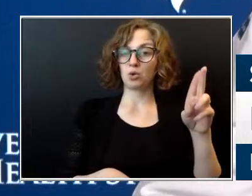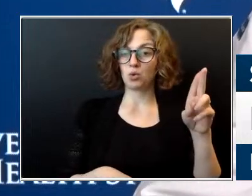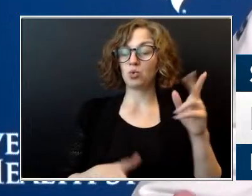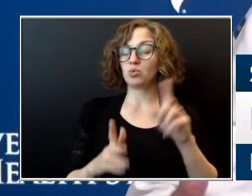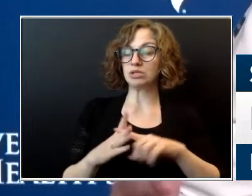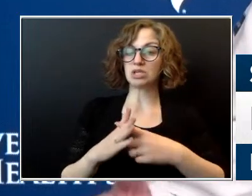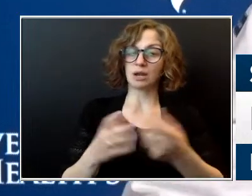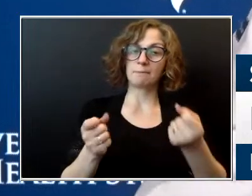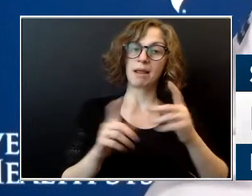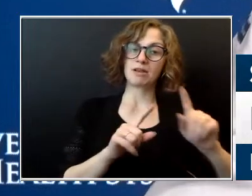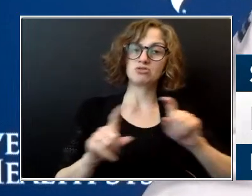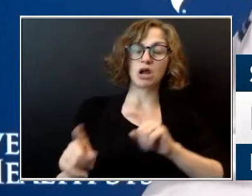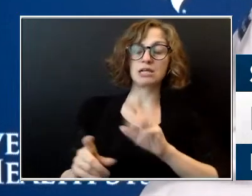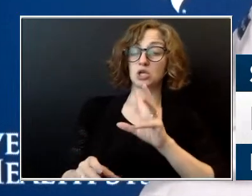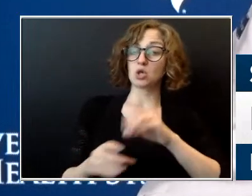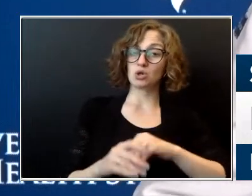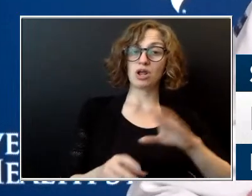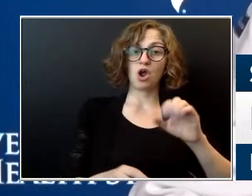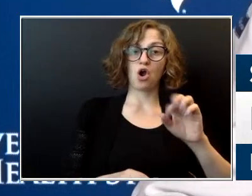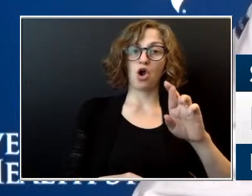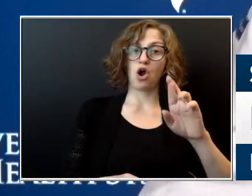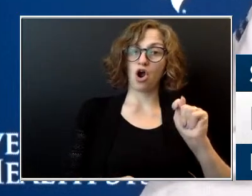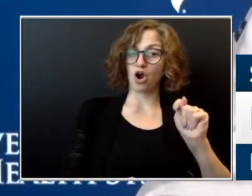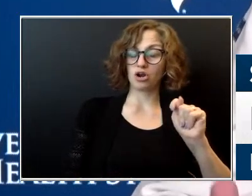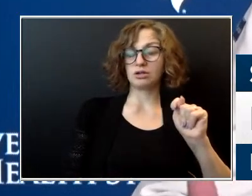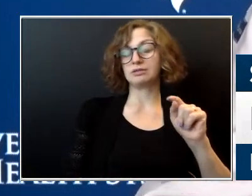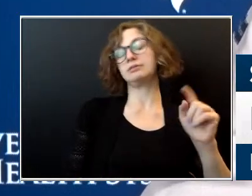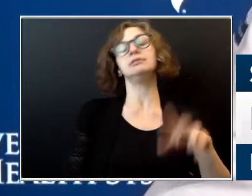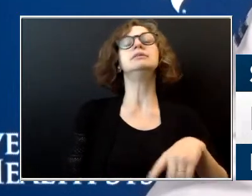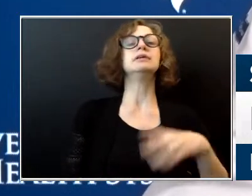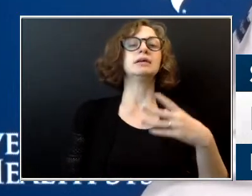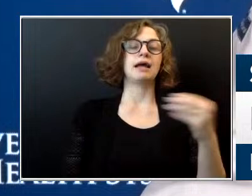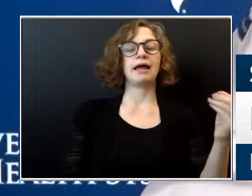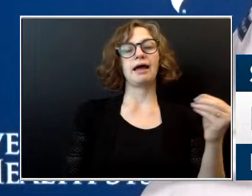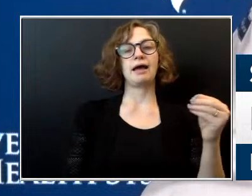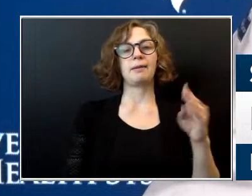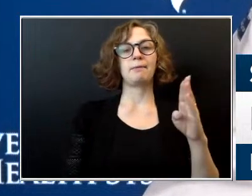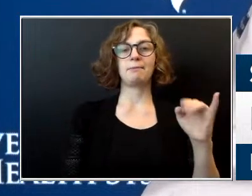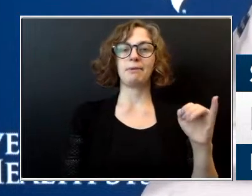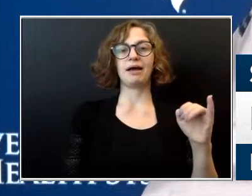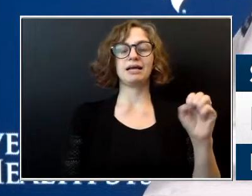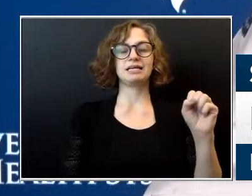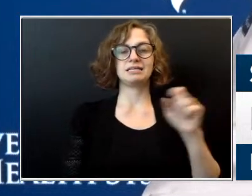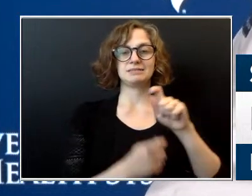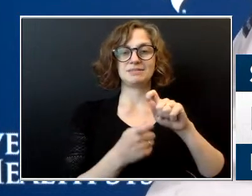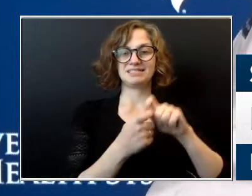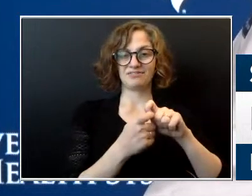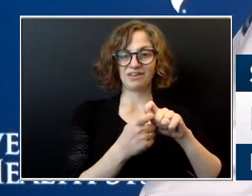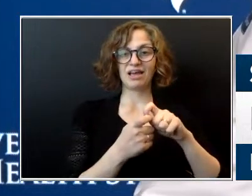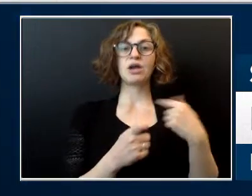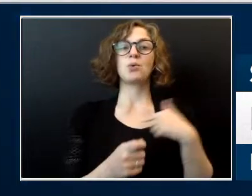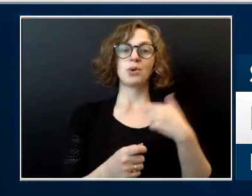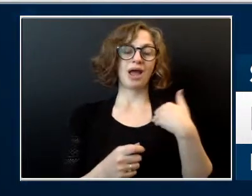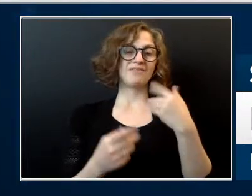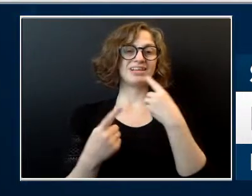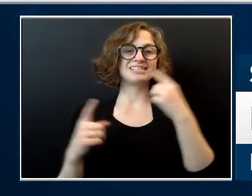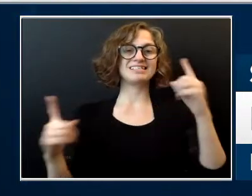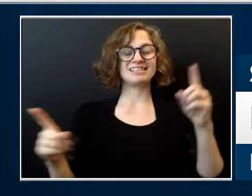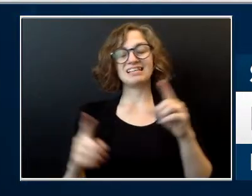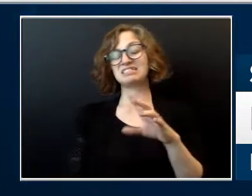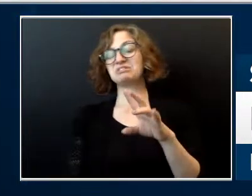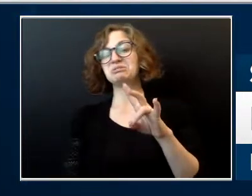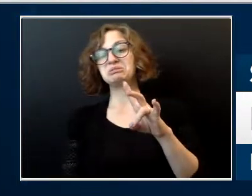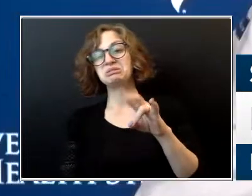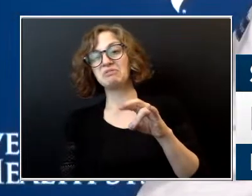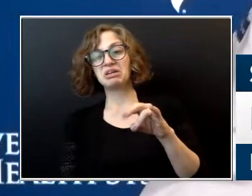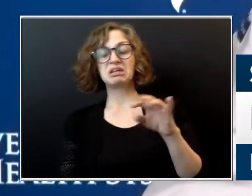the CAR-T cells with the bispecific had a response rate that ranged between 70 to 90%. So a lot better than 25%. Exactly, and it's